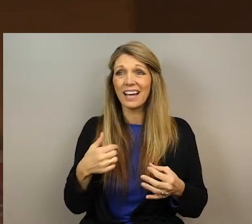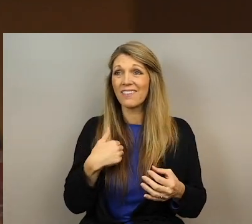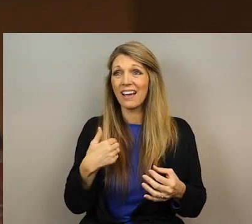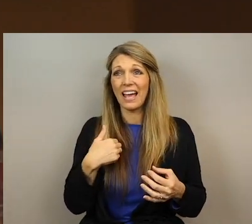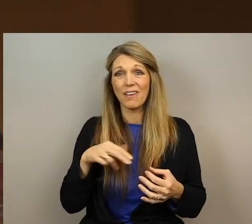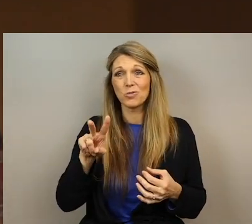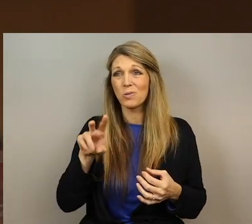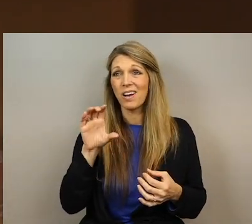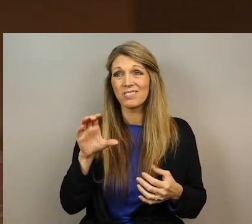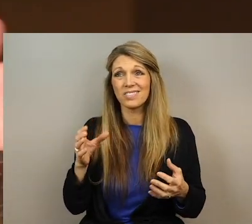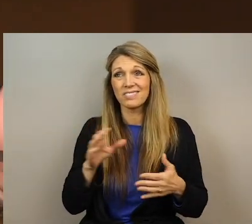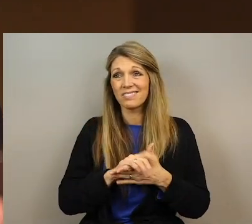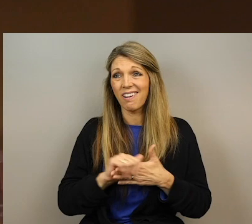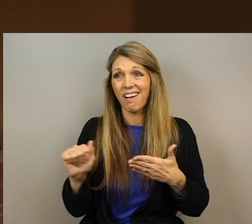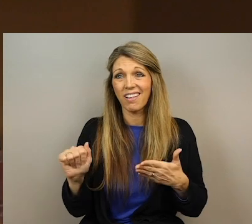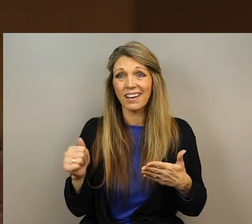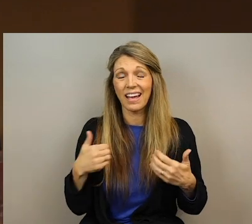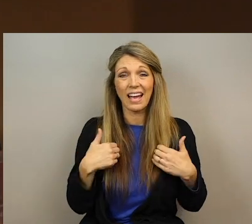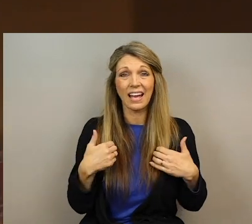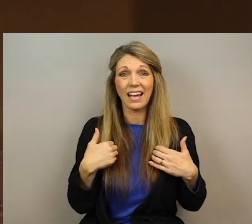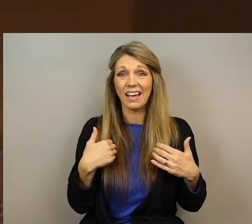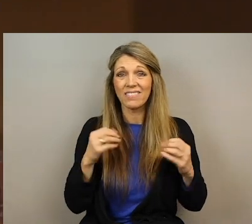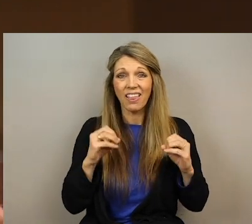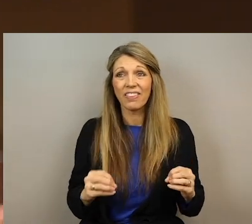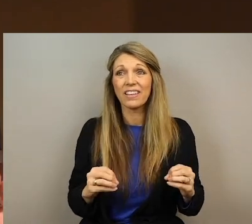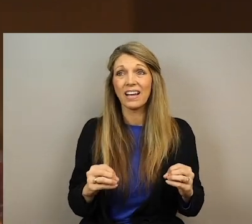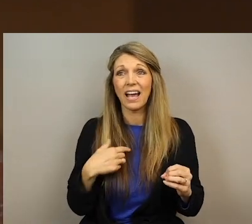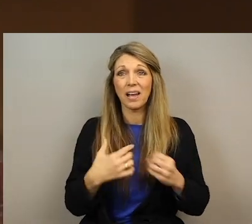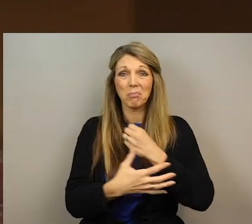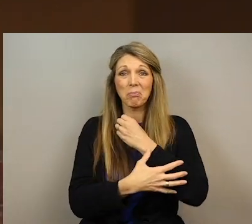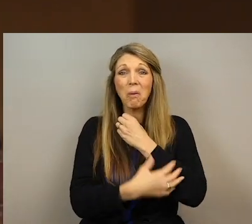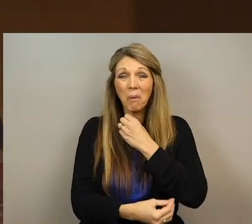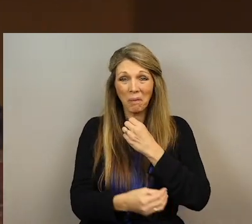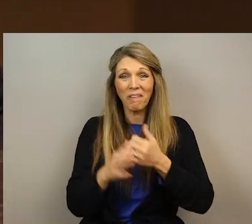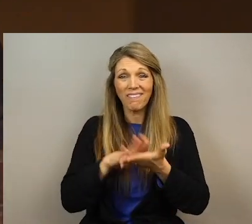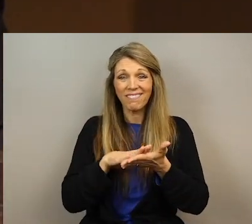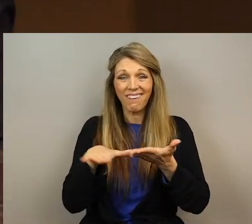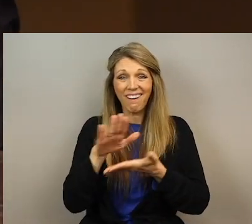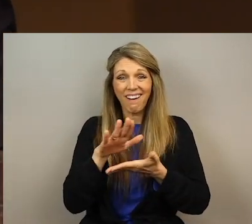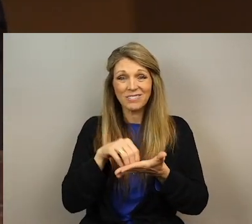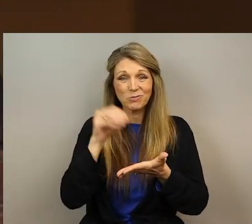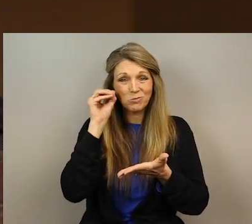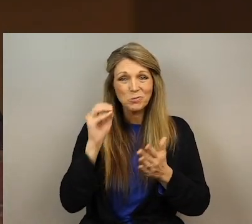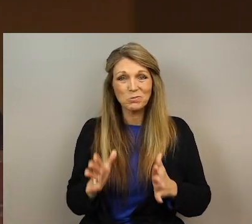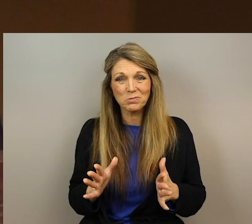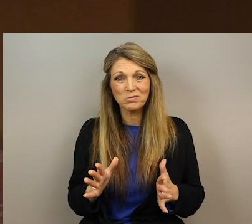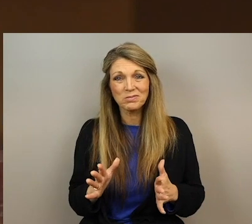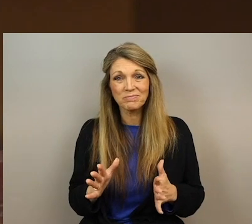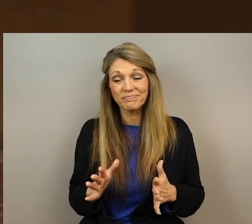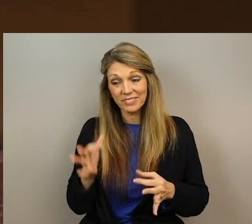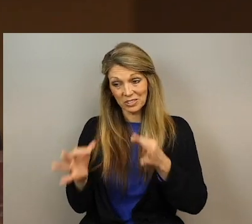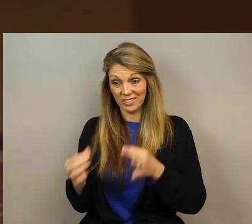have $200. I don't have anything close to $200. I'm a poor college student." And the judge said, "Well, you